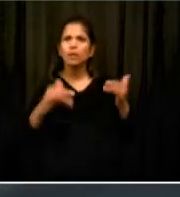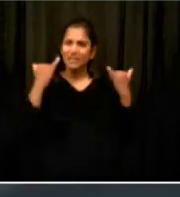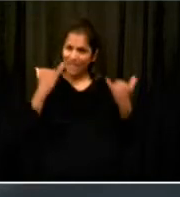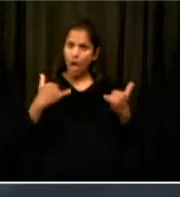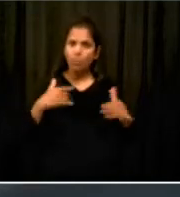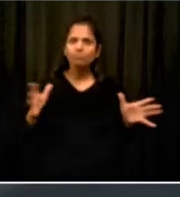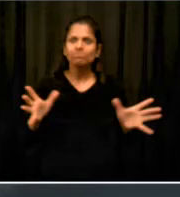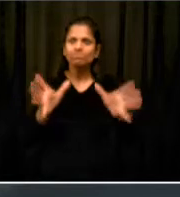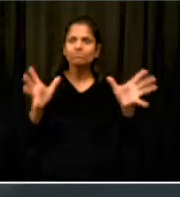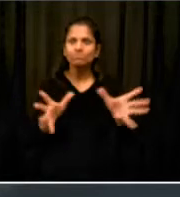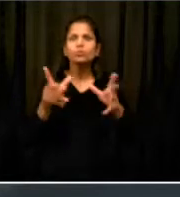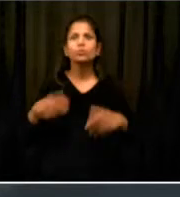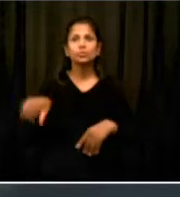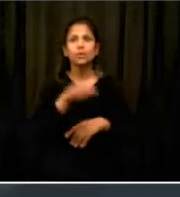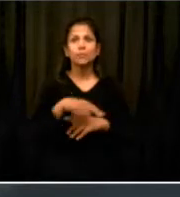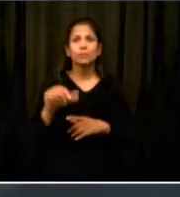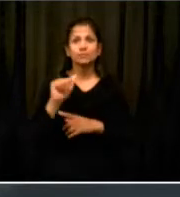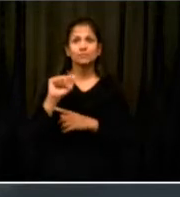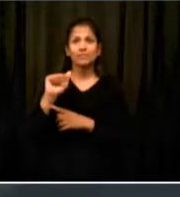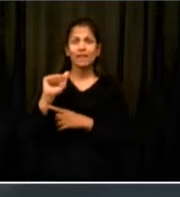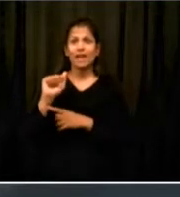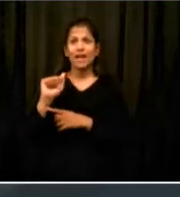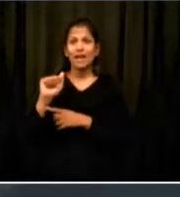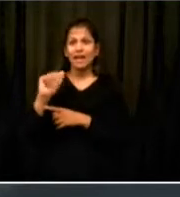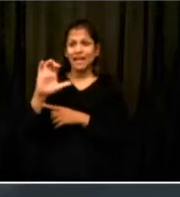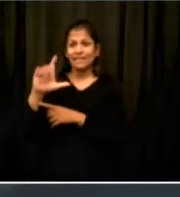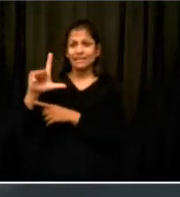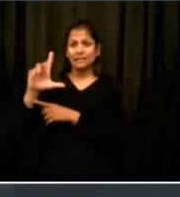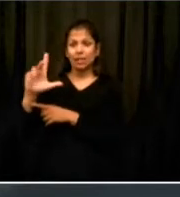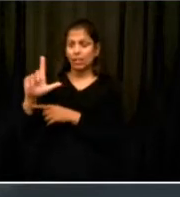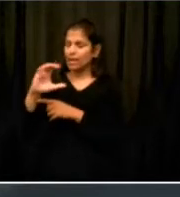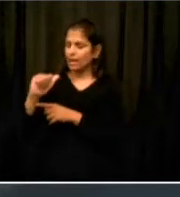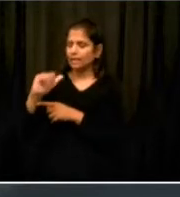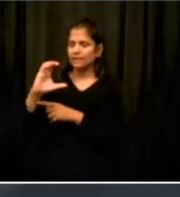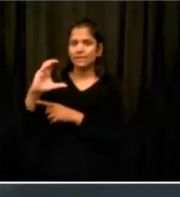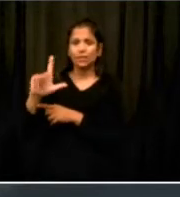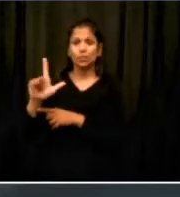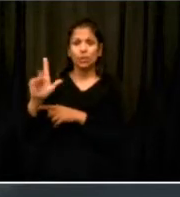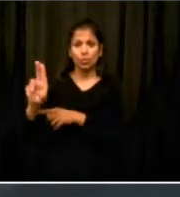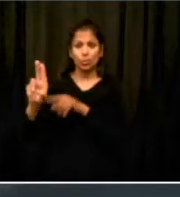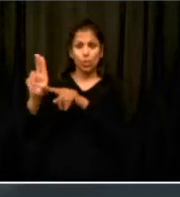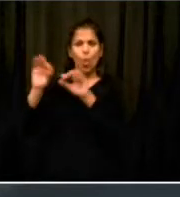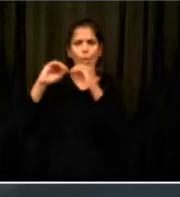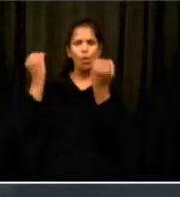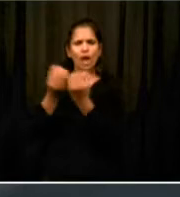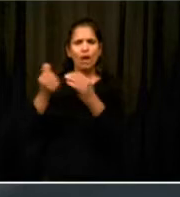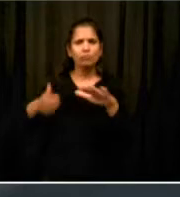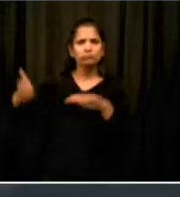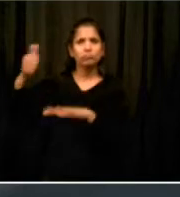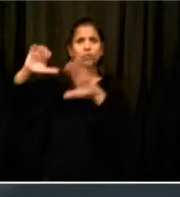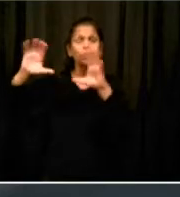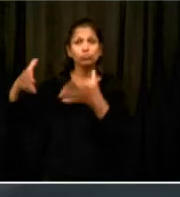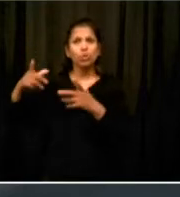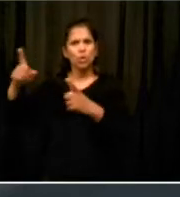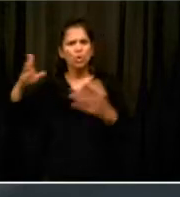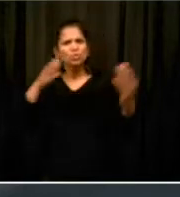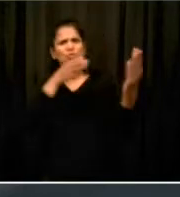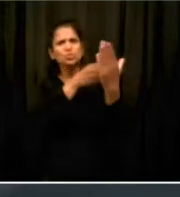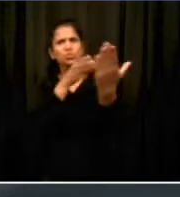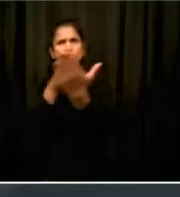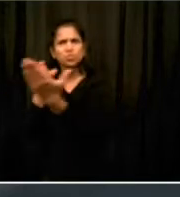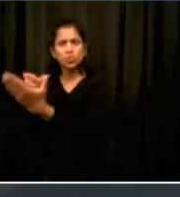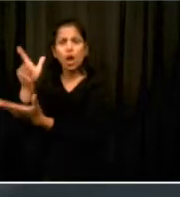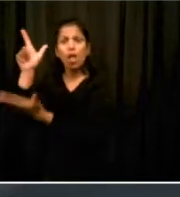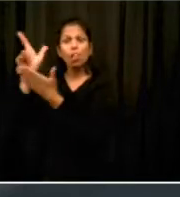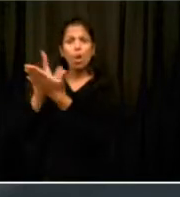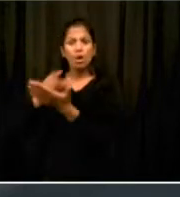disenfranchised instead participate in November and are able to have an impact on bringing this city and this country back in the midst